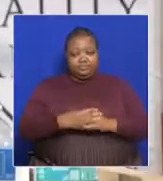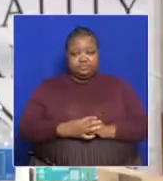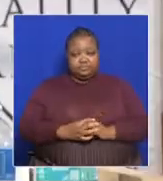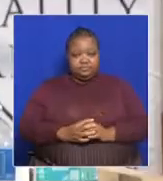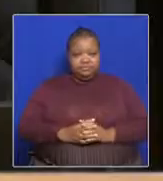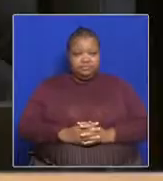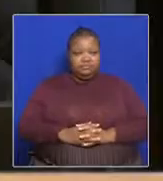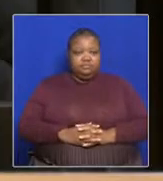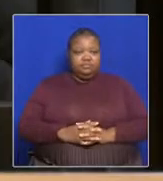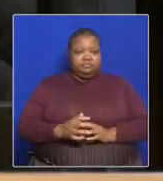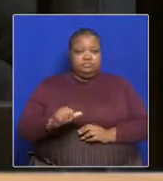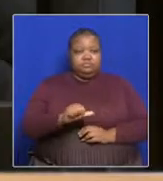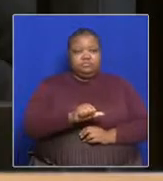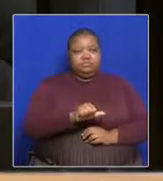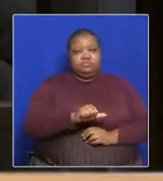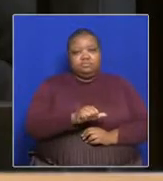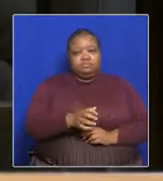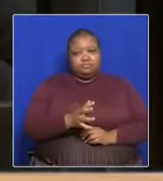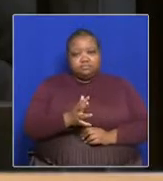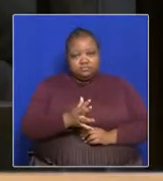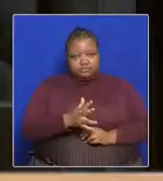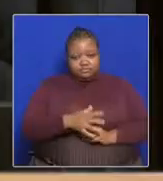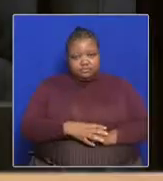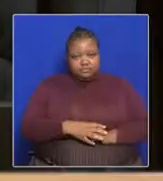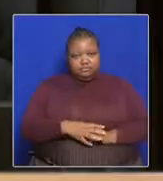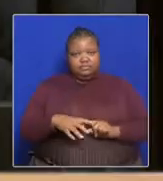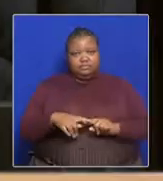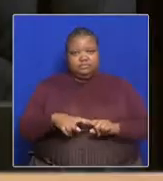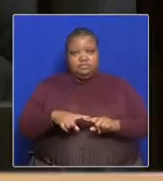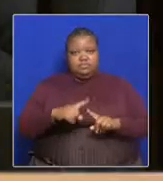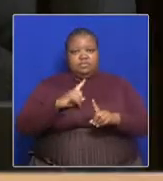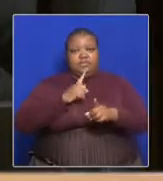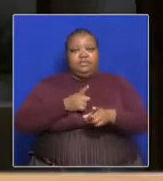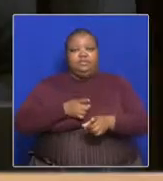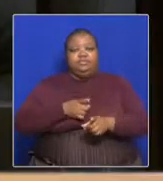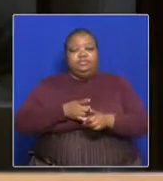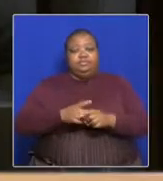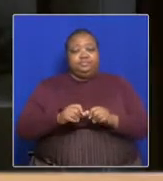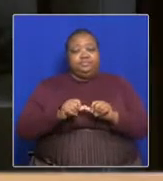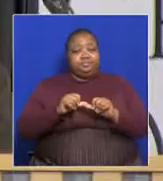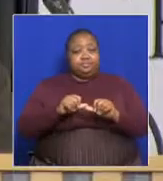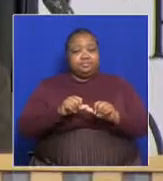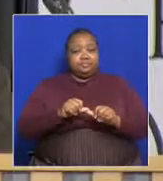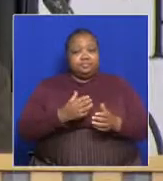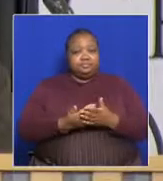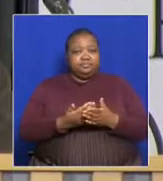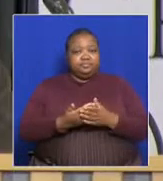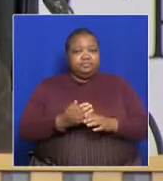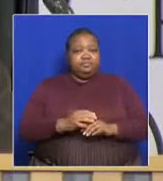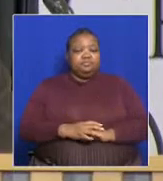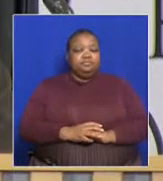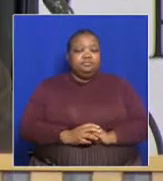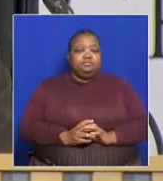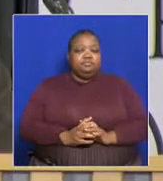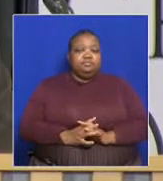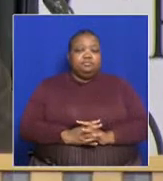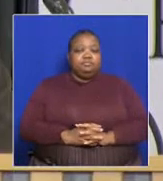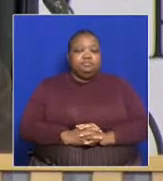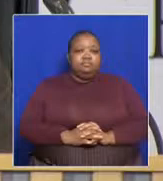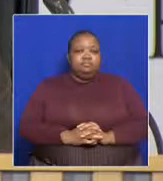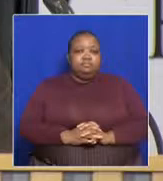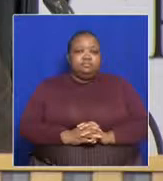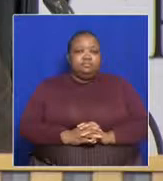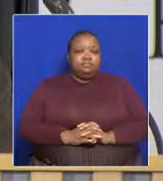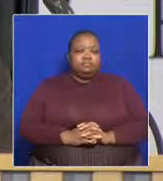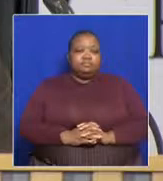it if depending on the answer. You can proceed, Ms. Silo. Thank you, Commissioner. In the